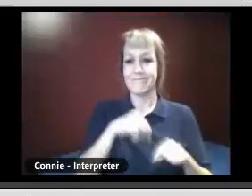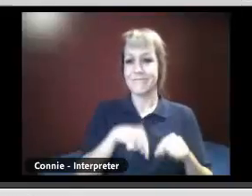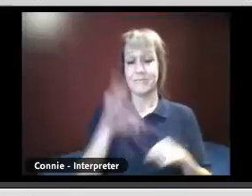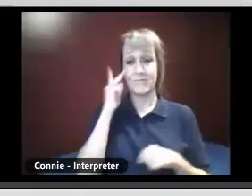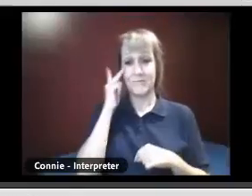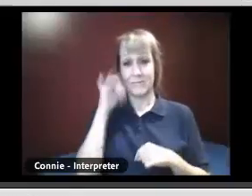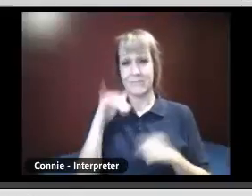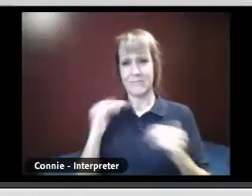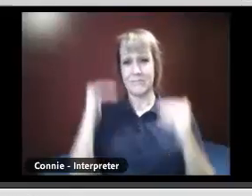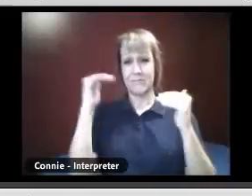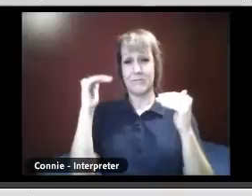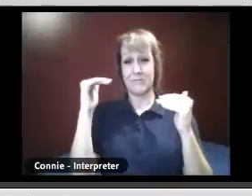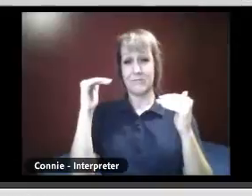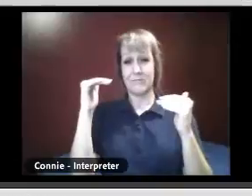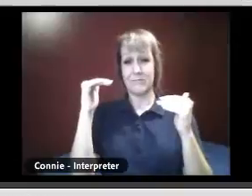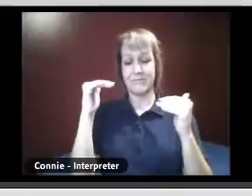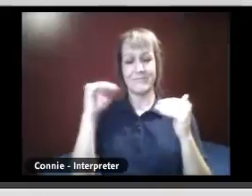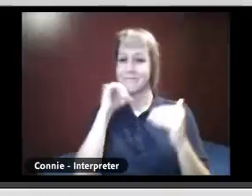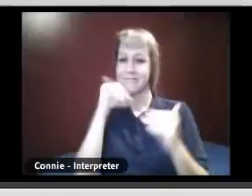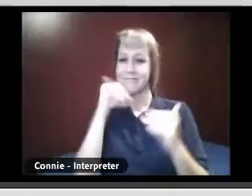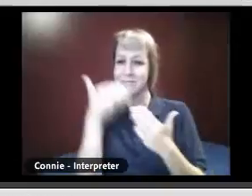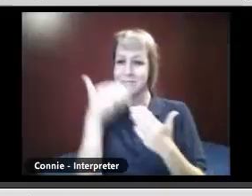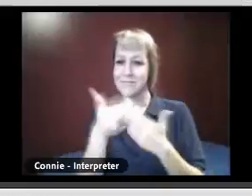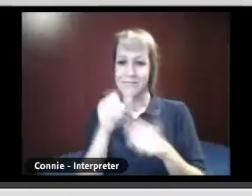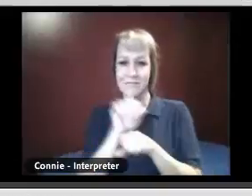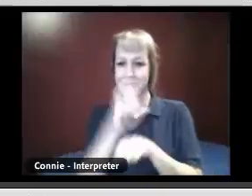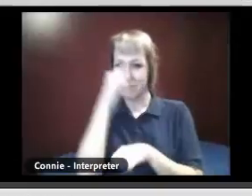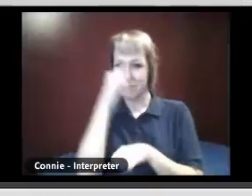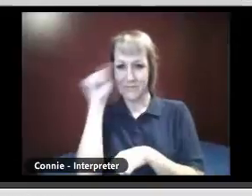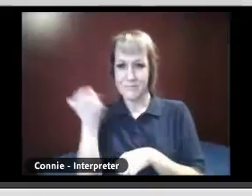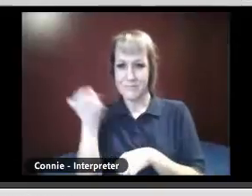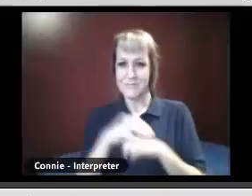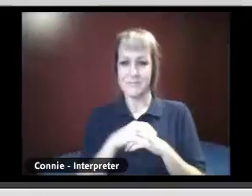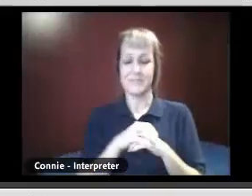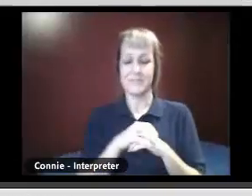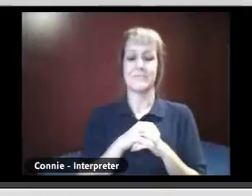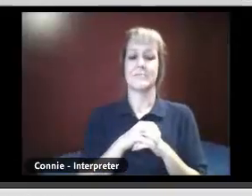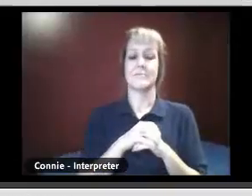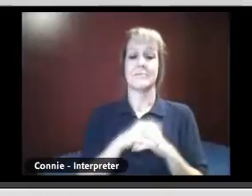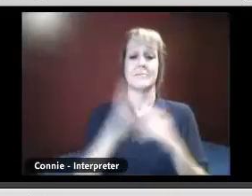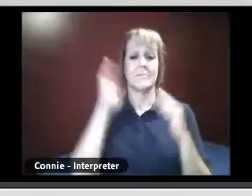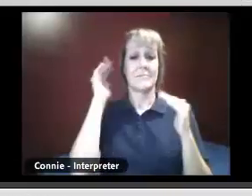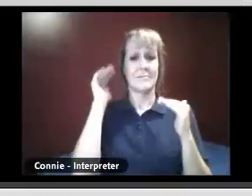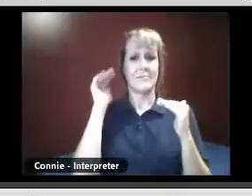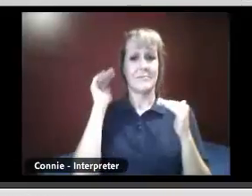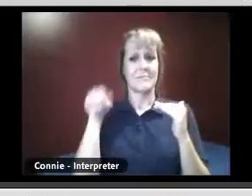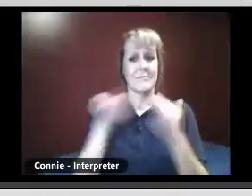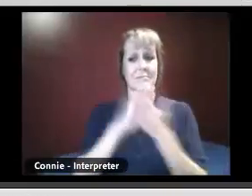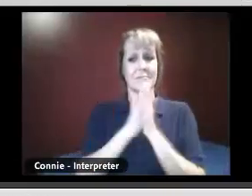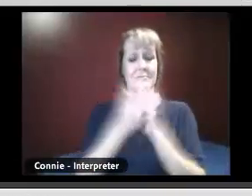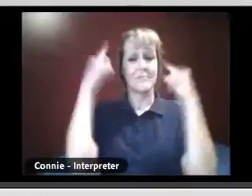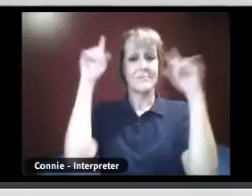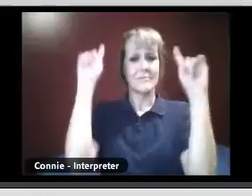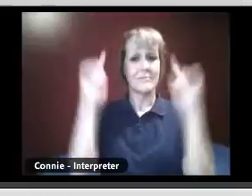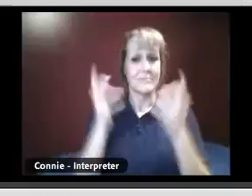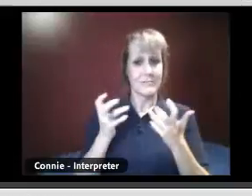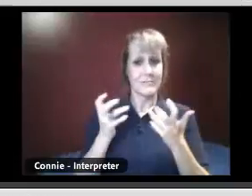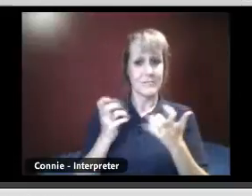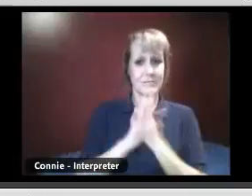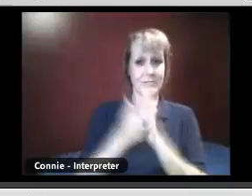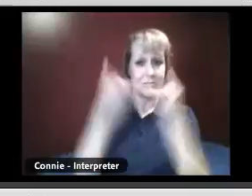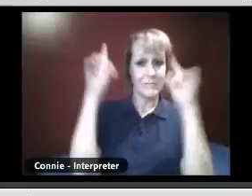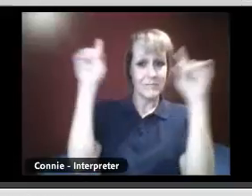that he had was working against him instead of for him. And so I do hope he becomes successful because he really wants to be, but there